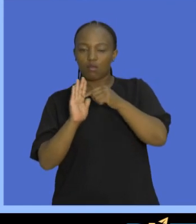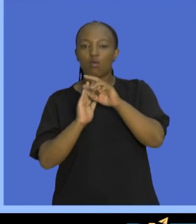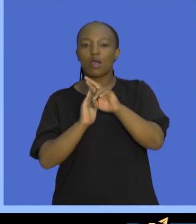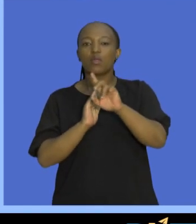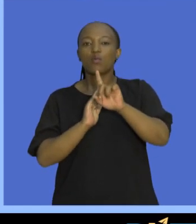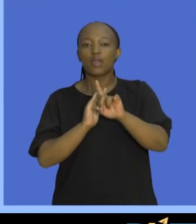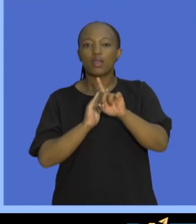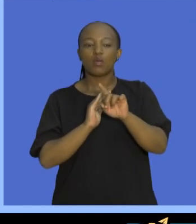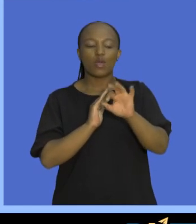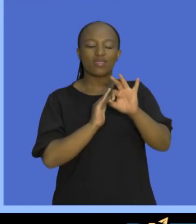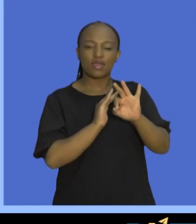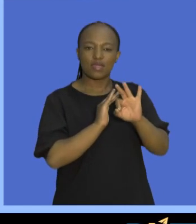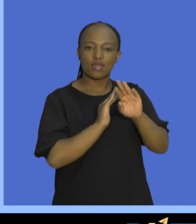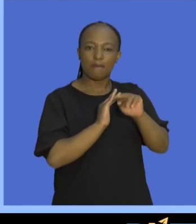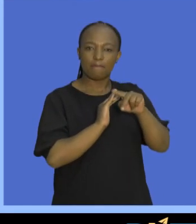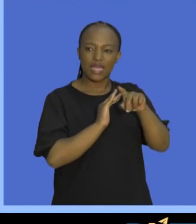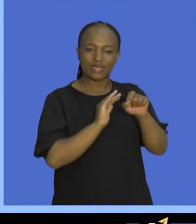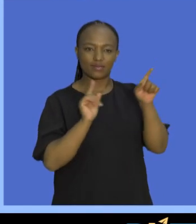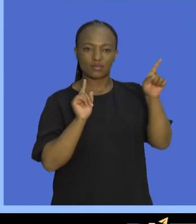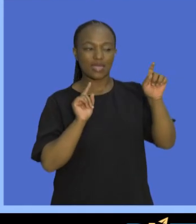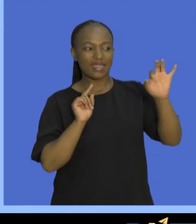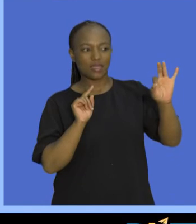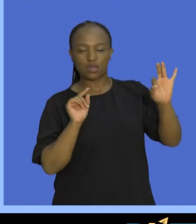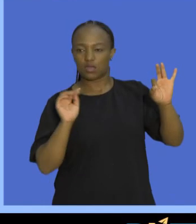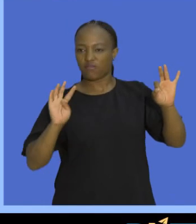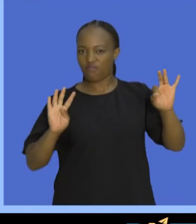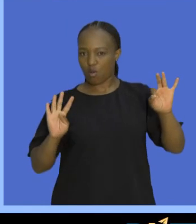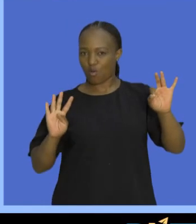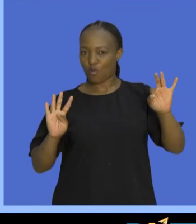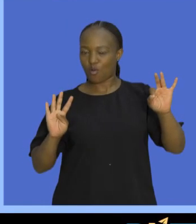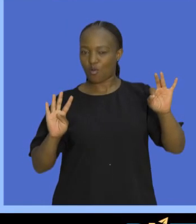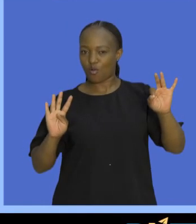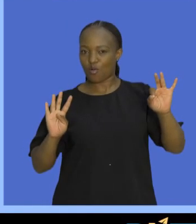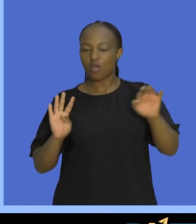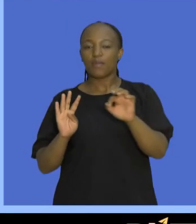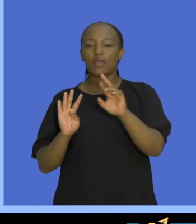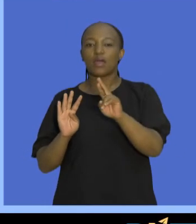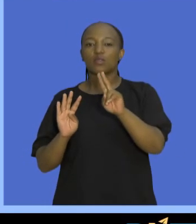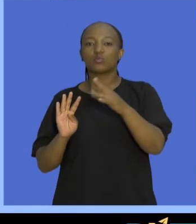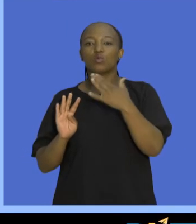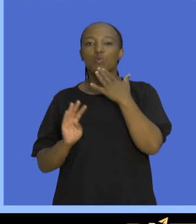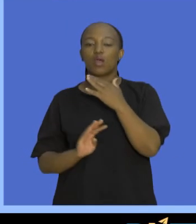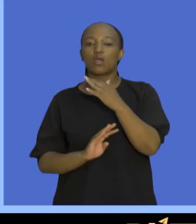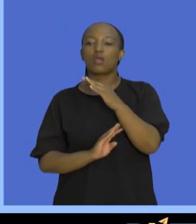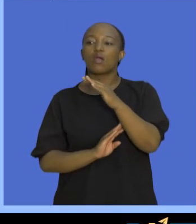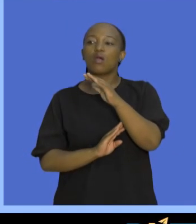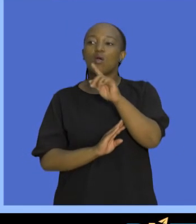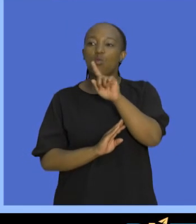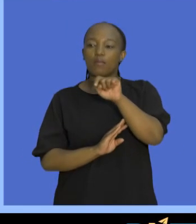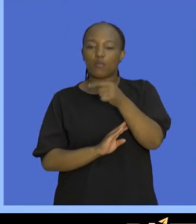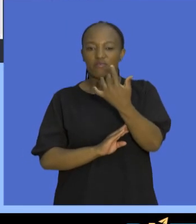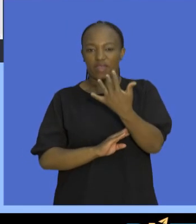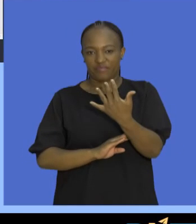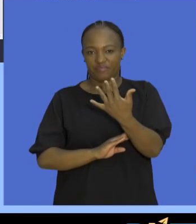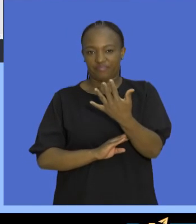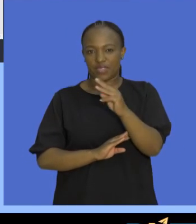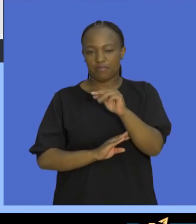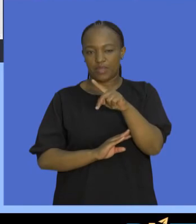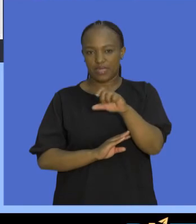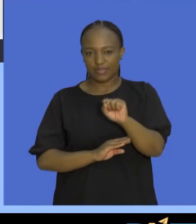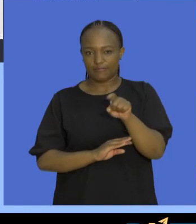R1 is 3 amperes, okay? While that which goes through R2 is 1.5 amperes, okay? So